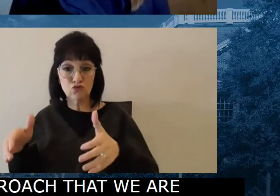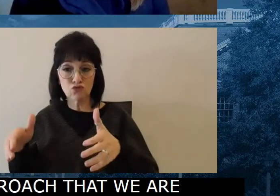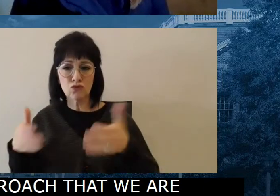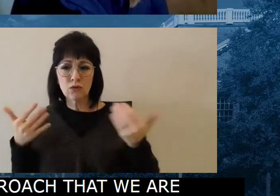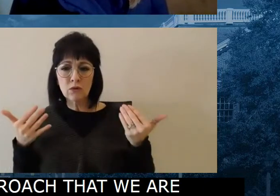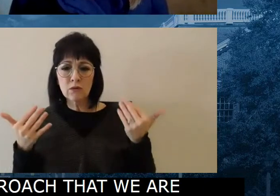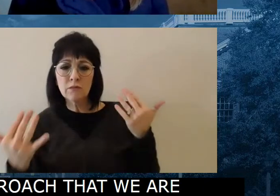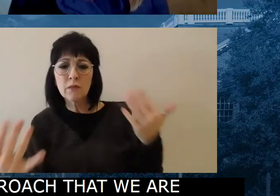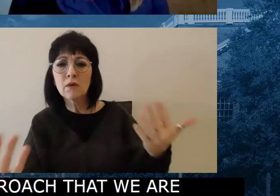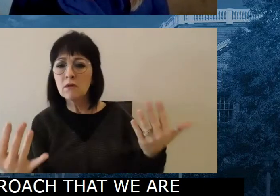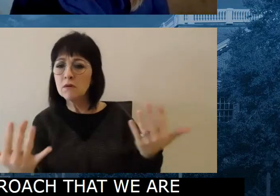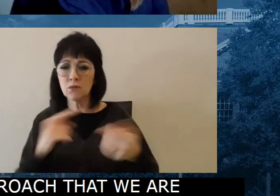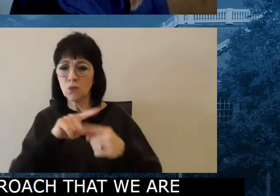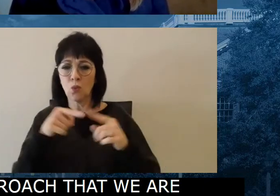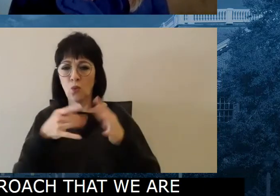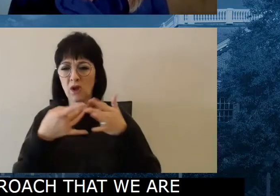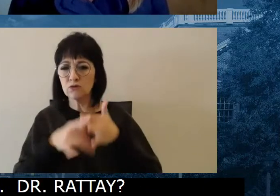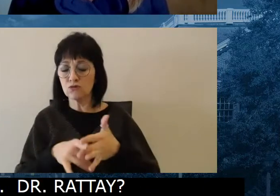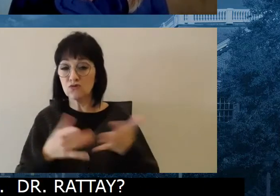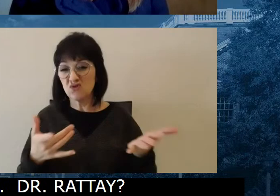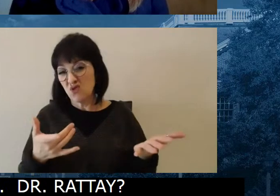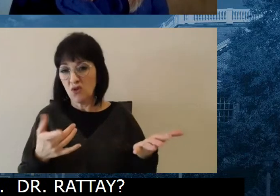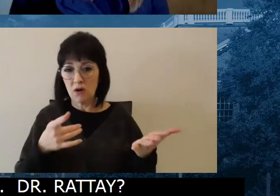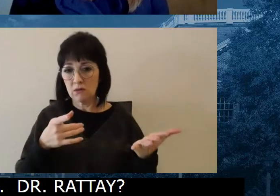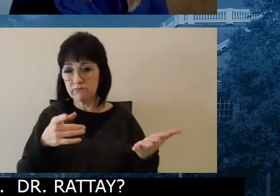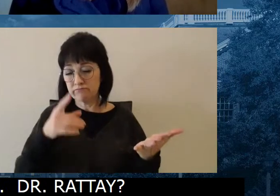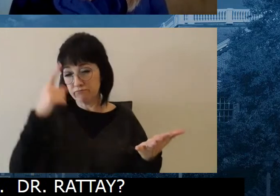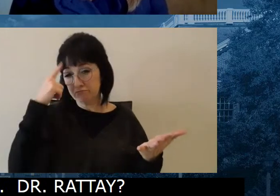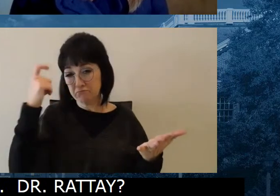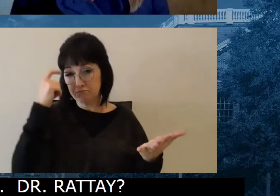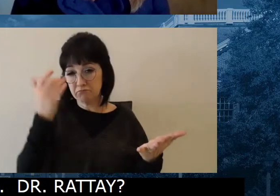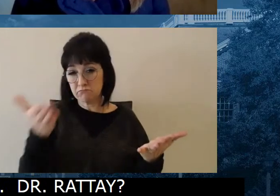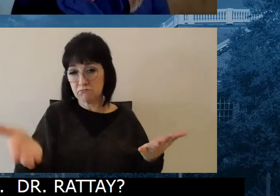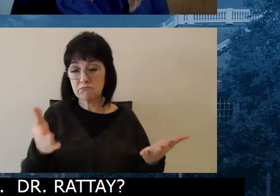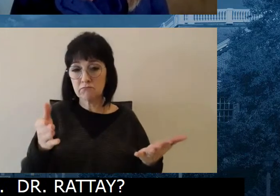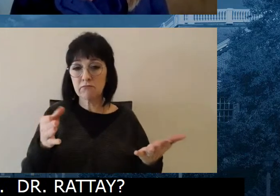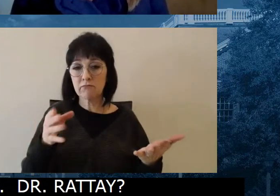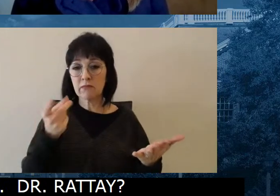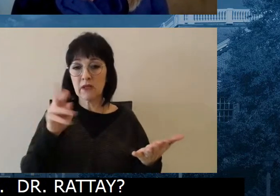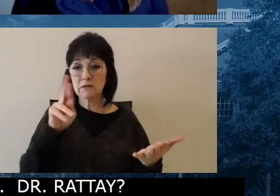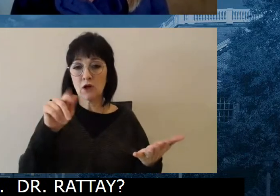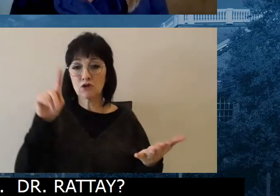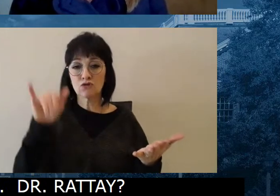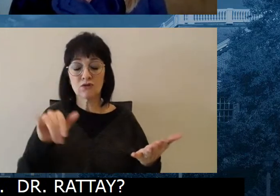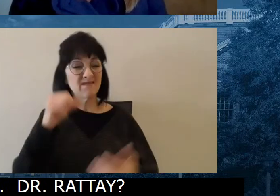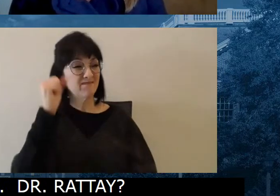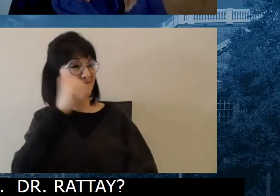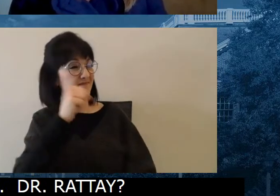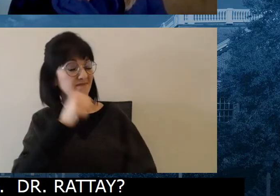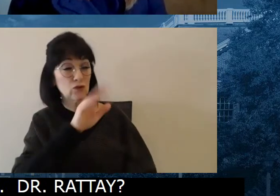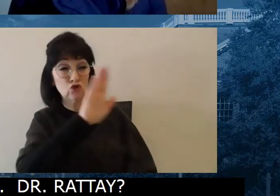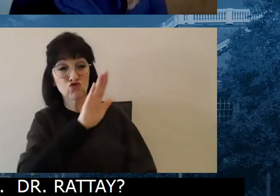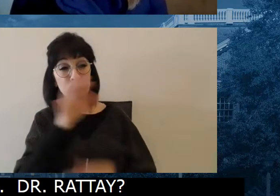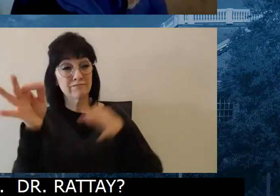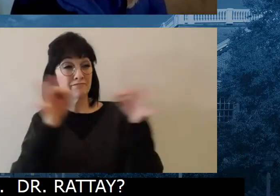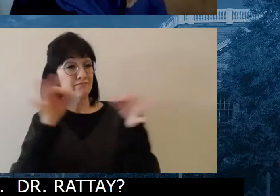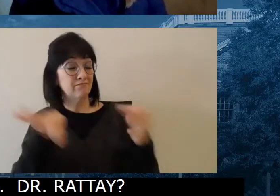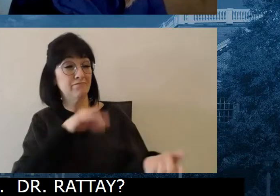other than, it really is based on the ACIP and our ethics committee recommendations, and the data,